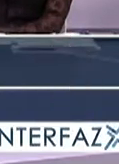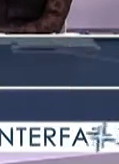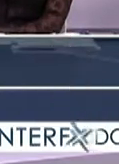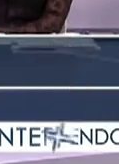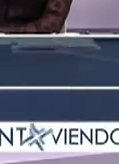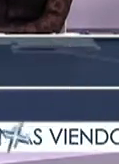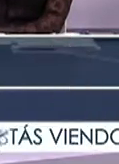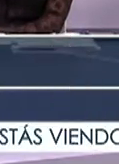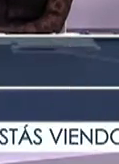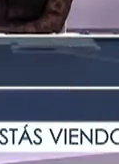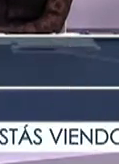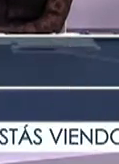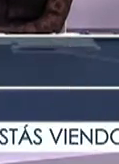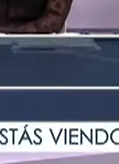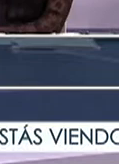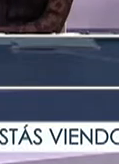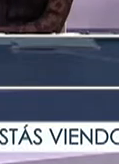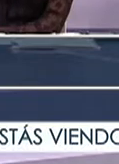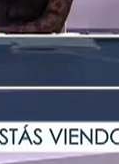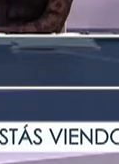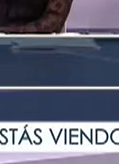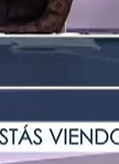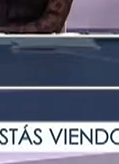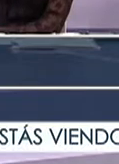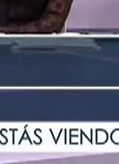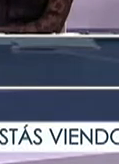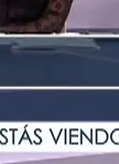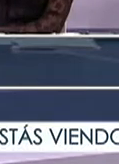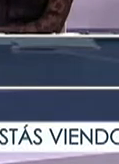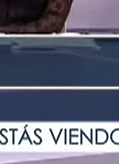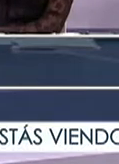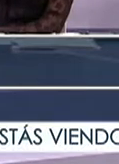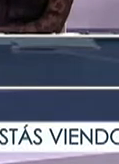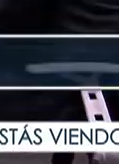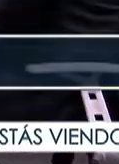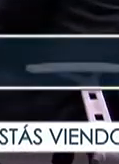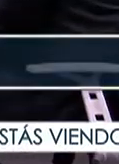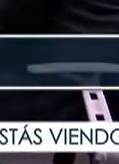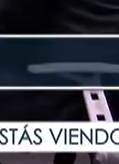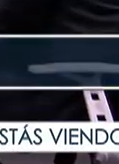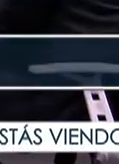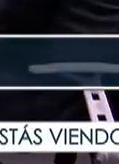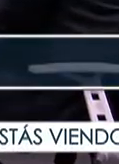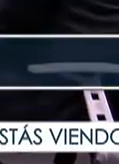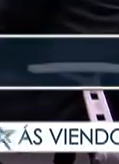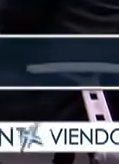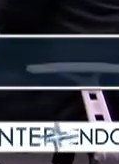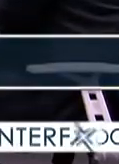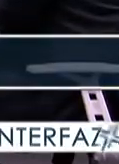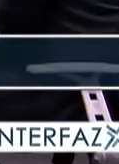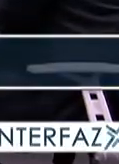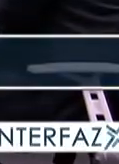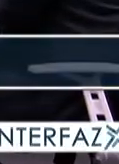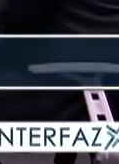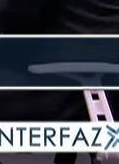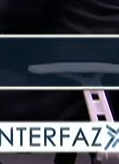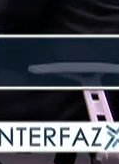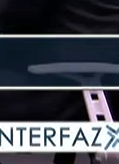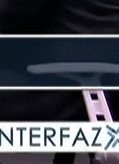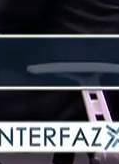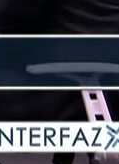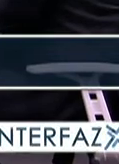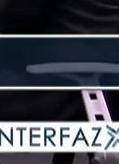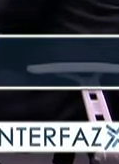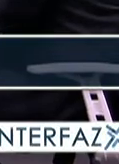just such a beautiful practice, and where we have been, it becomes also very communal. We normally record in